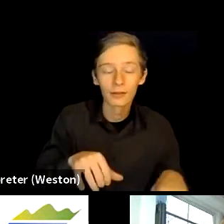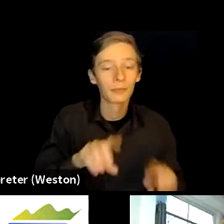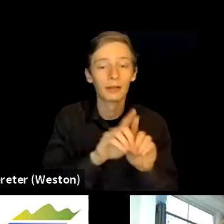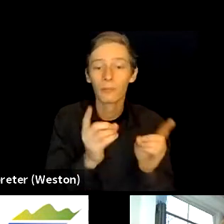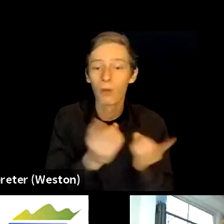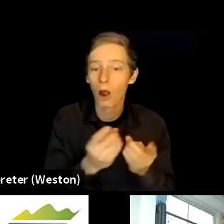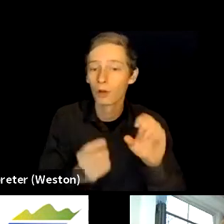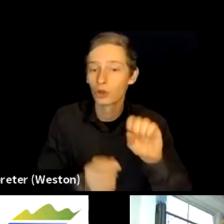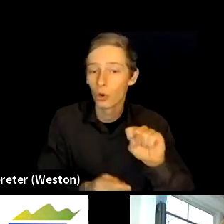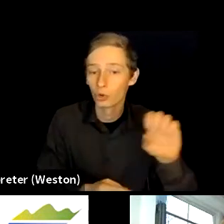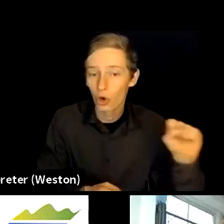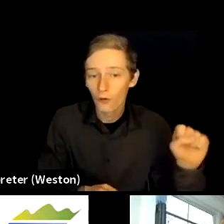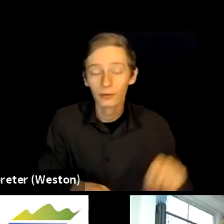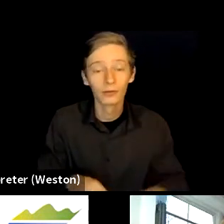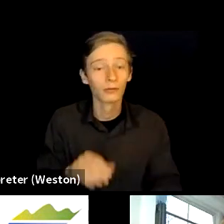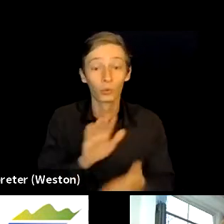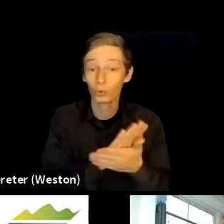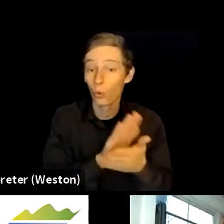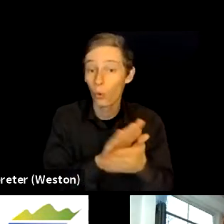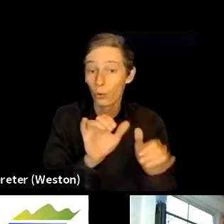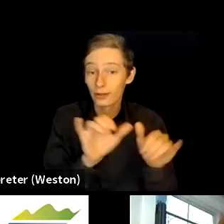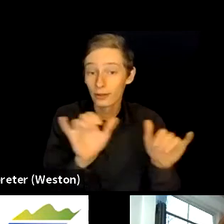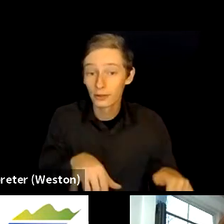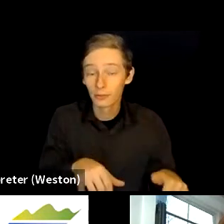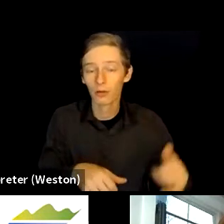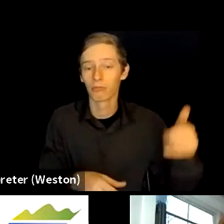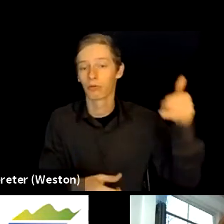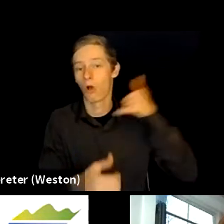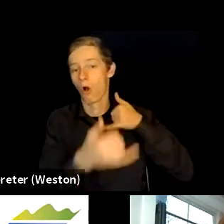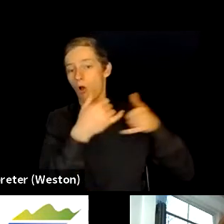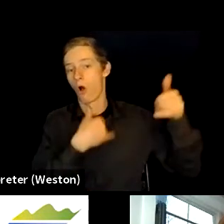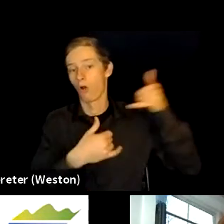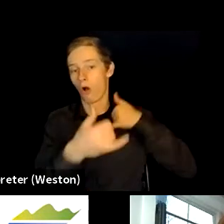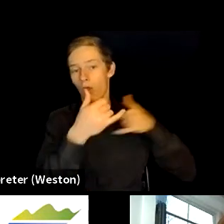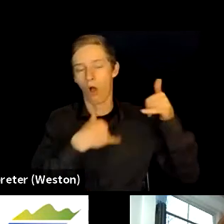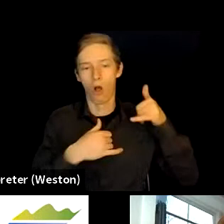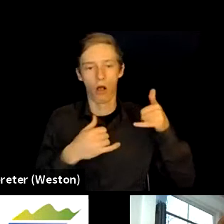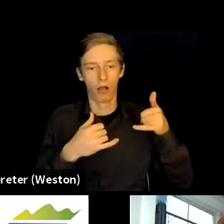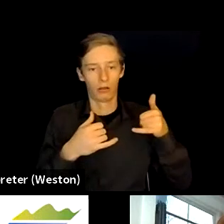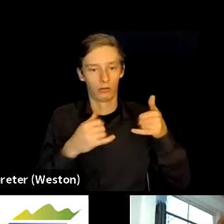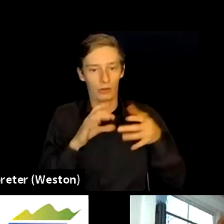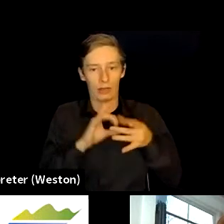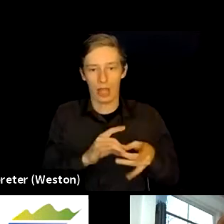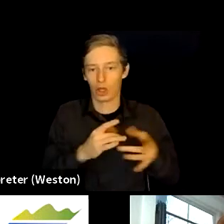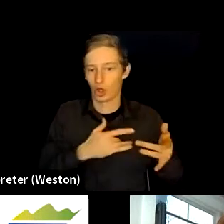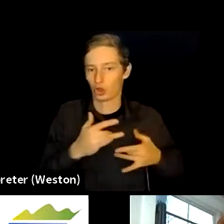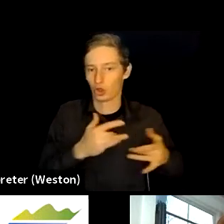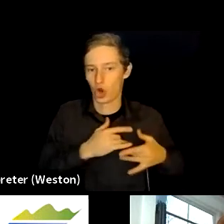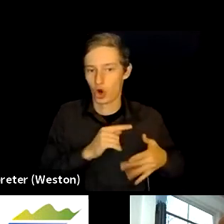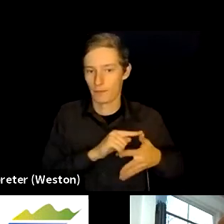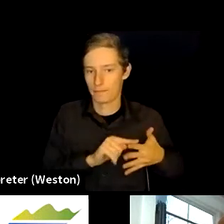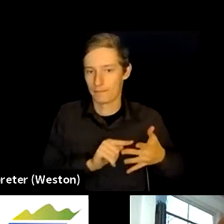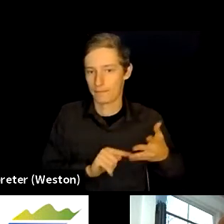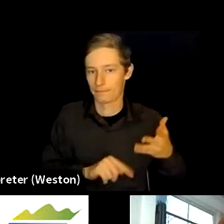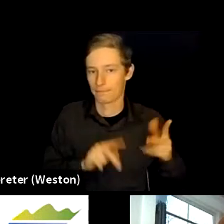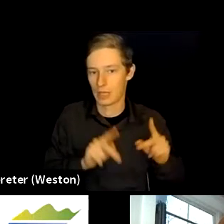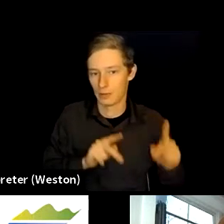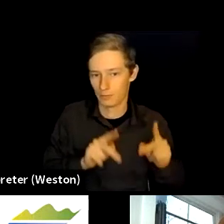Services, or even the schools calling because of concerns around individuals that they had contact